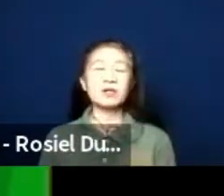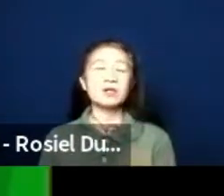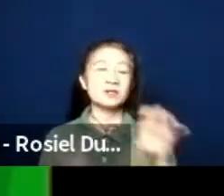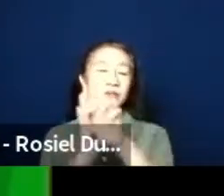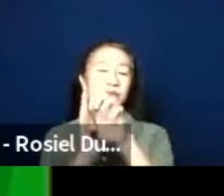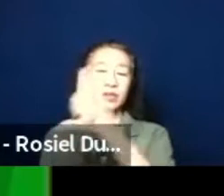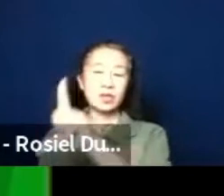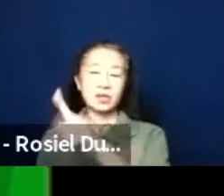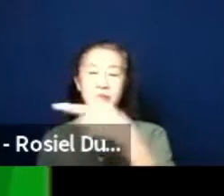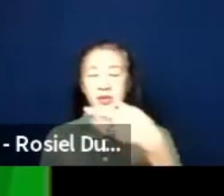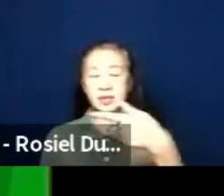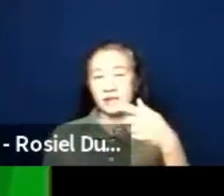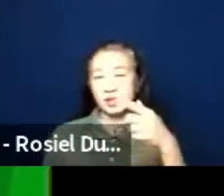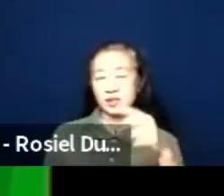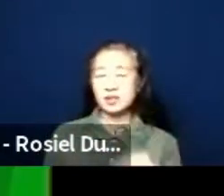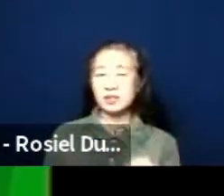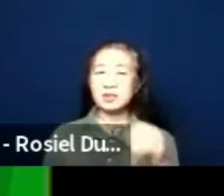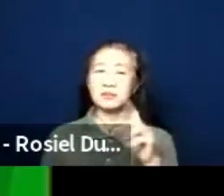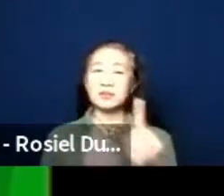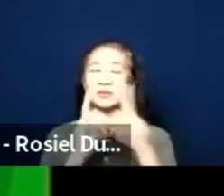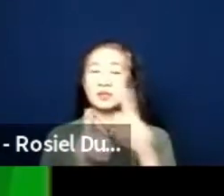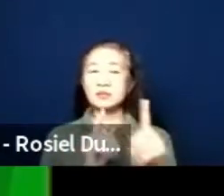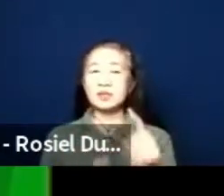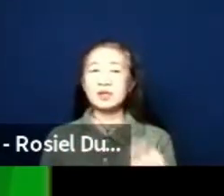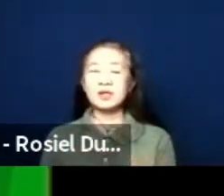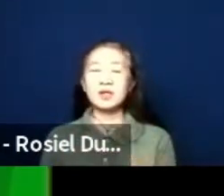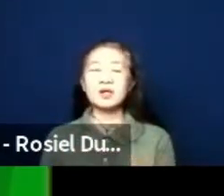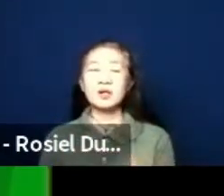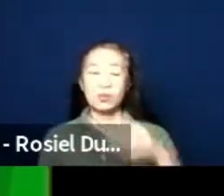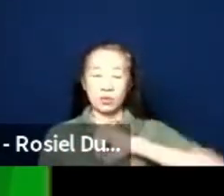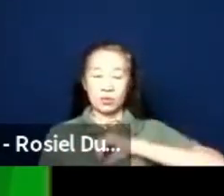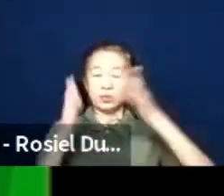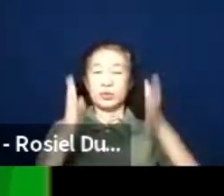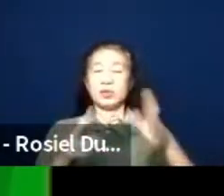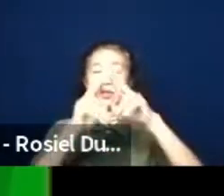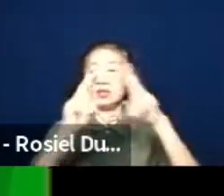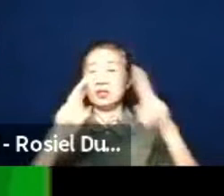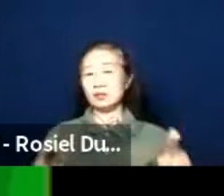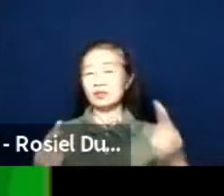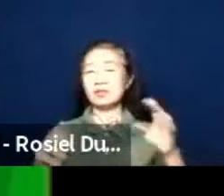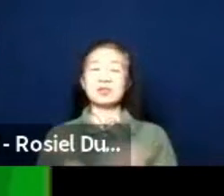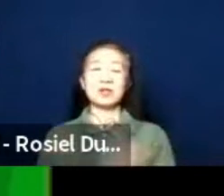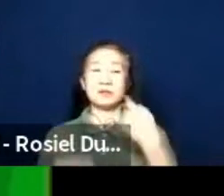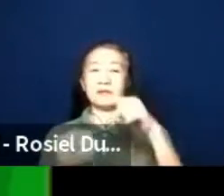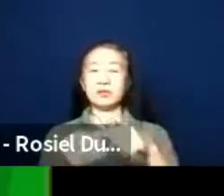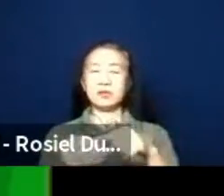in your home. Talk to your landlord or building manager about evacuation routes and fire